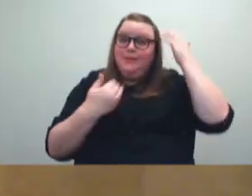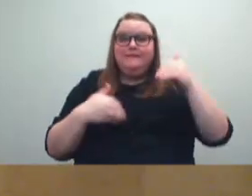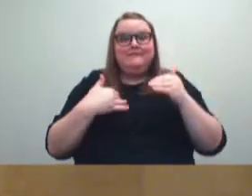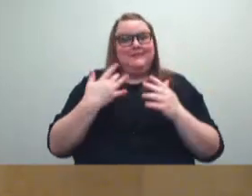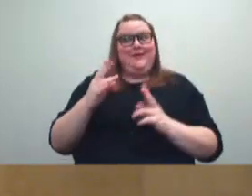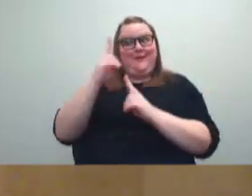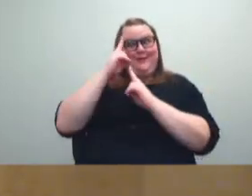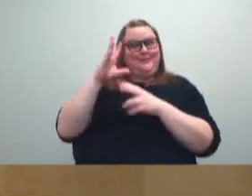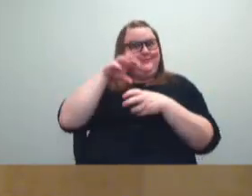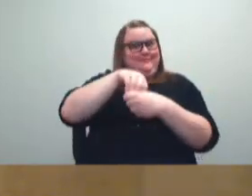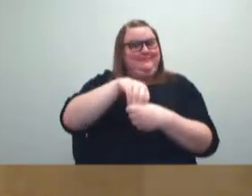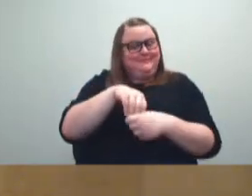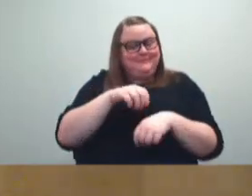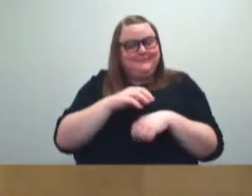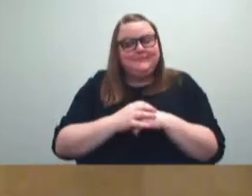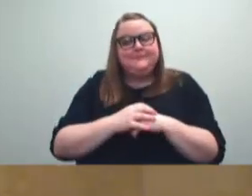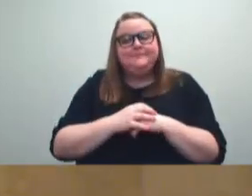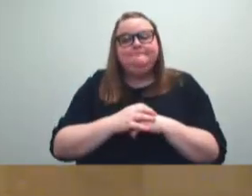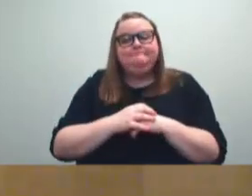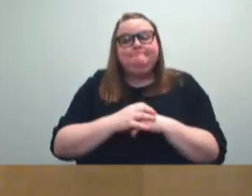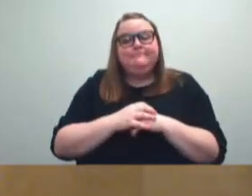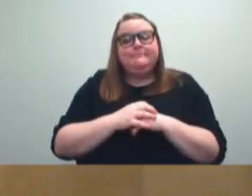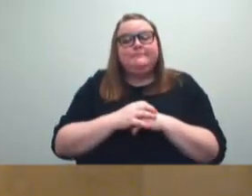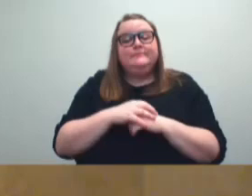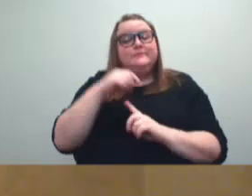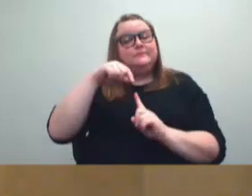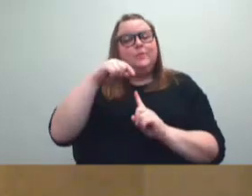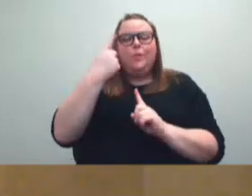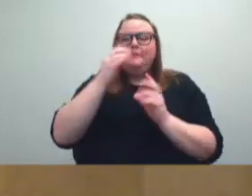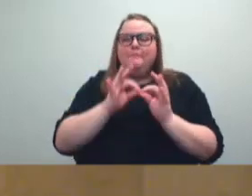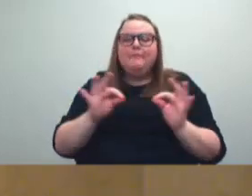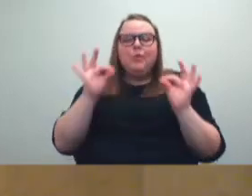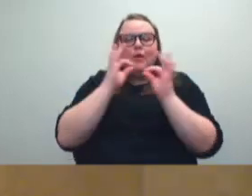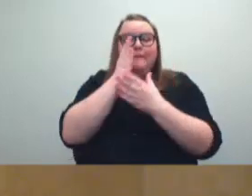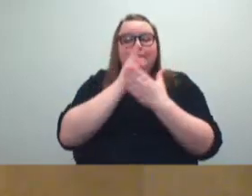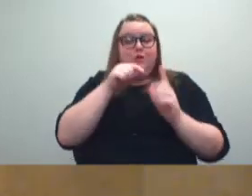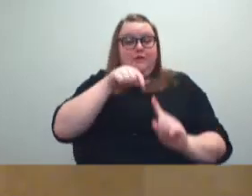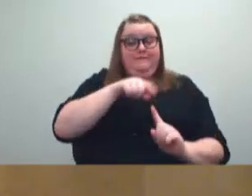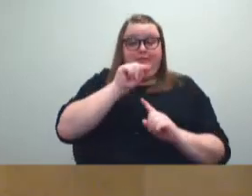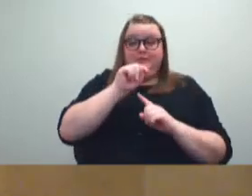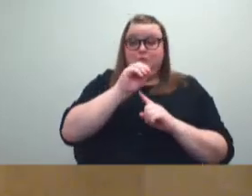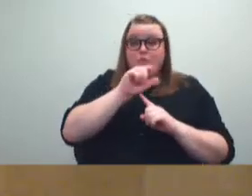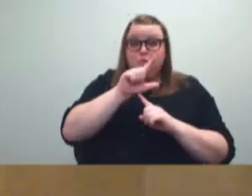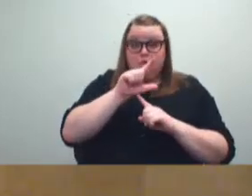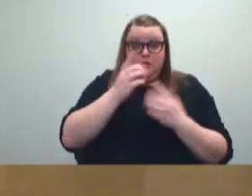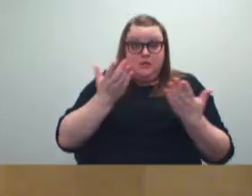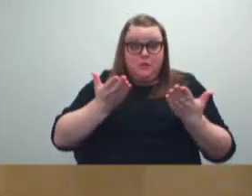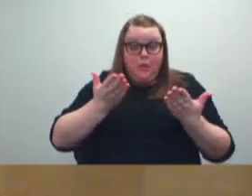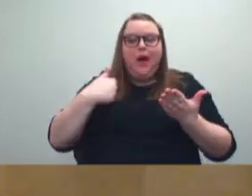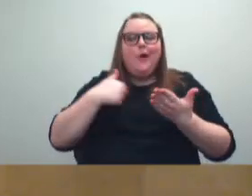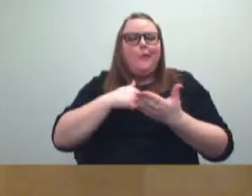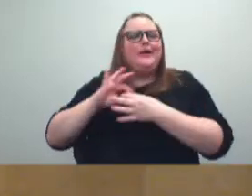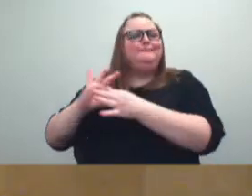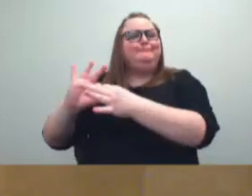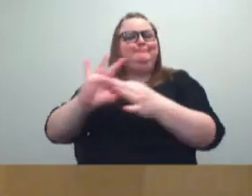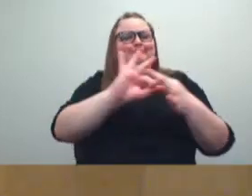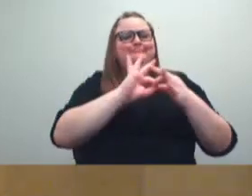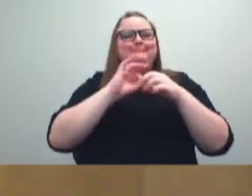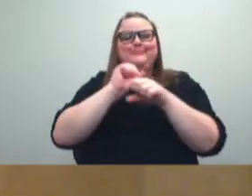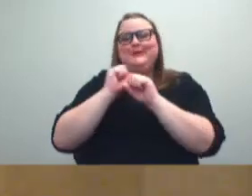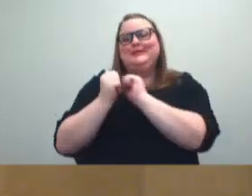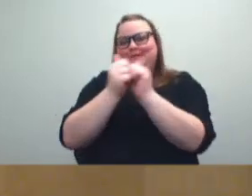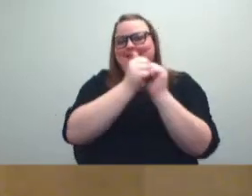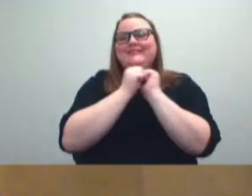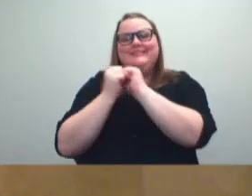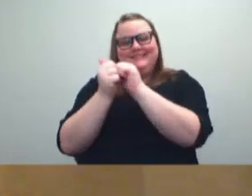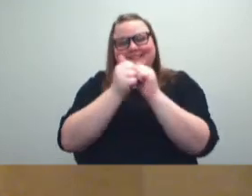this tool, though, and I'll start there and then dive into Sparks, is that we're working together. You know, if there's anything I could encourage, all of us